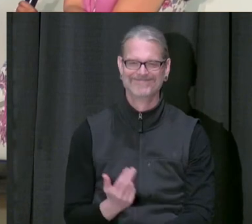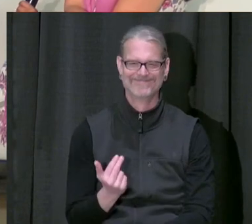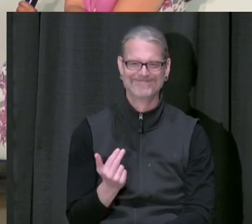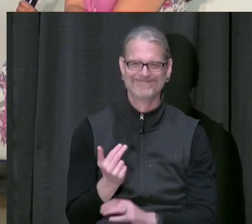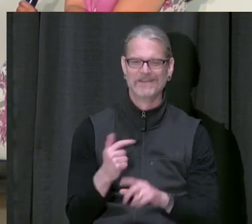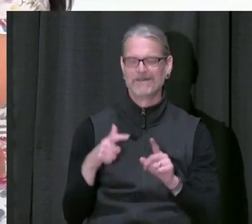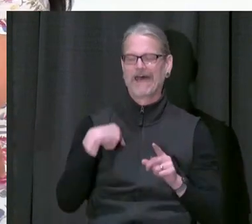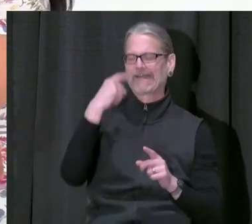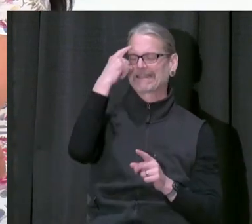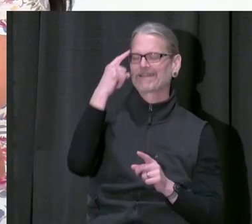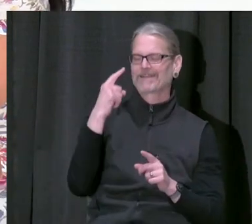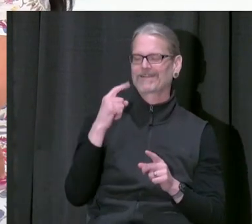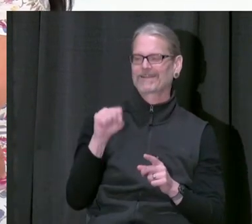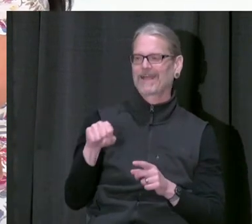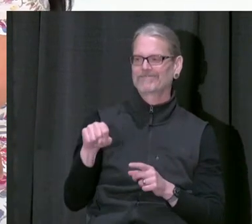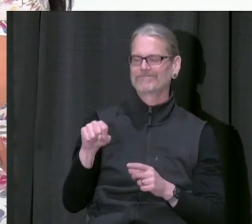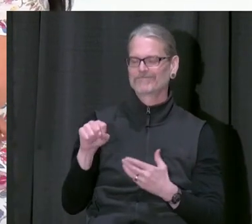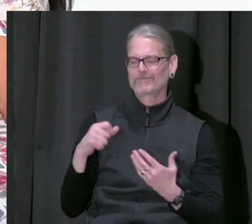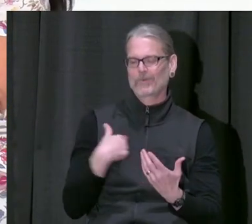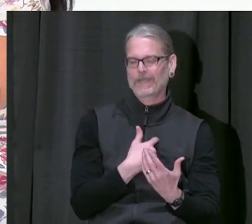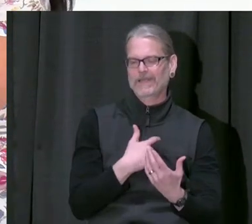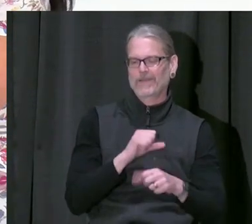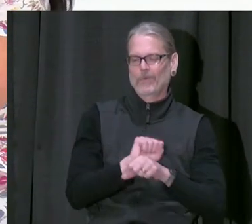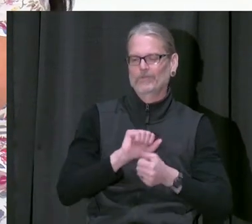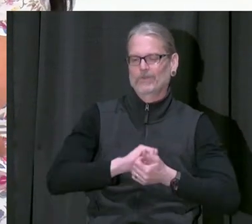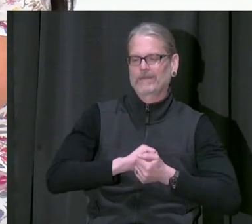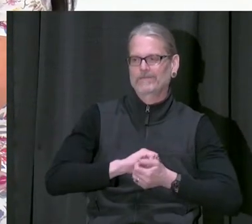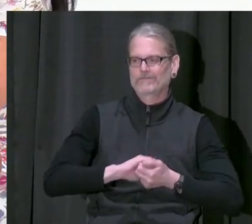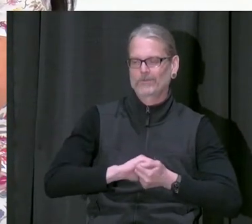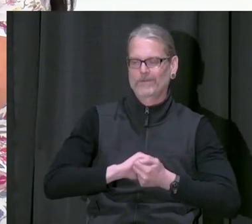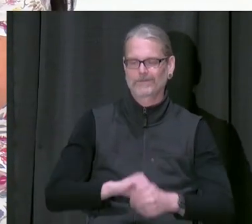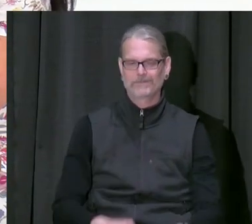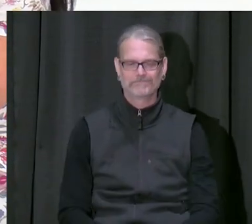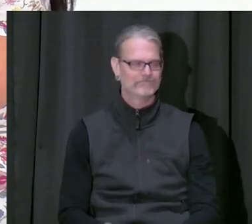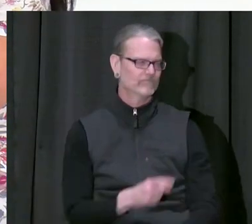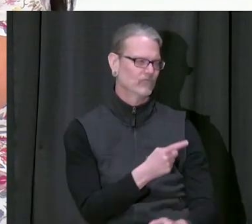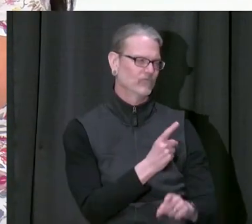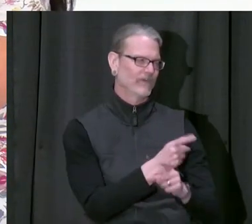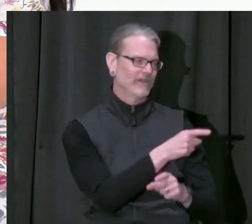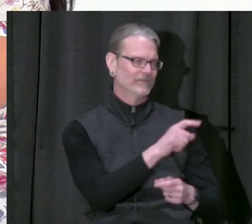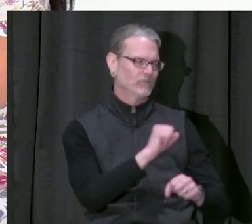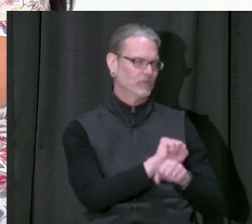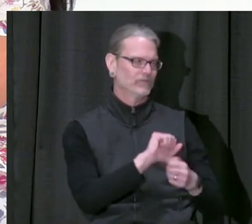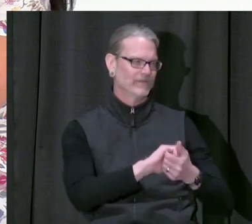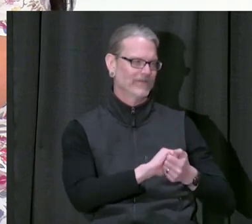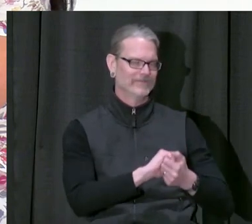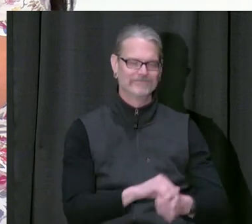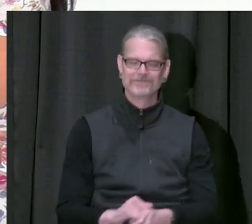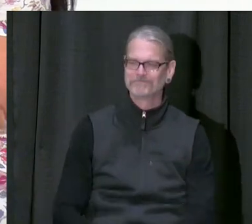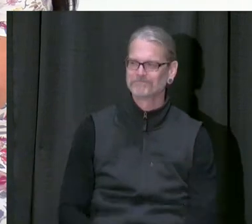think we're all doing our... You work together on the whole thing. So,